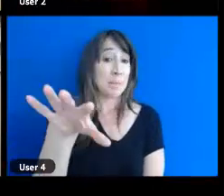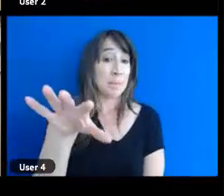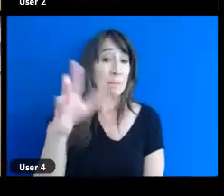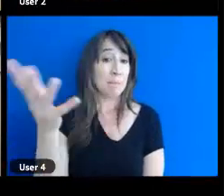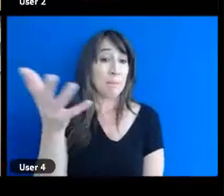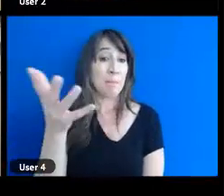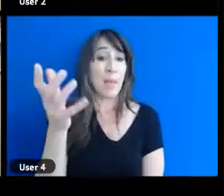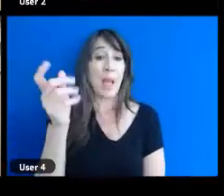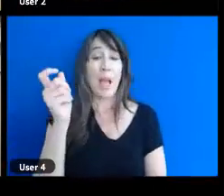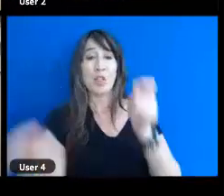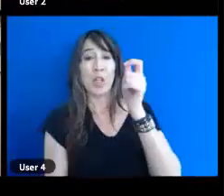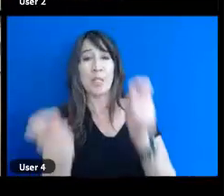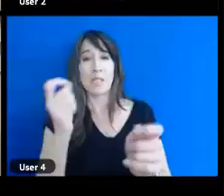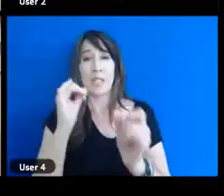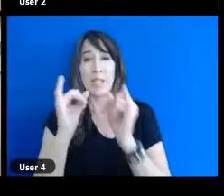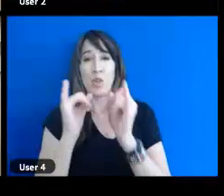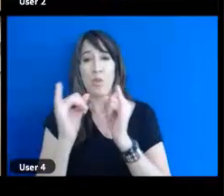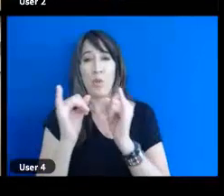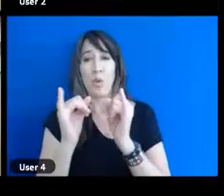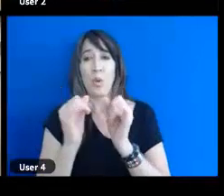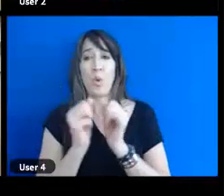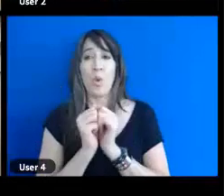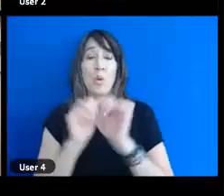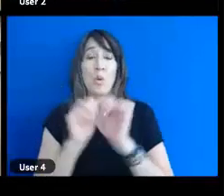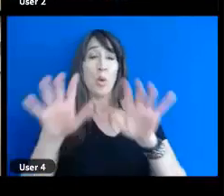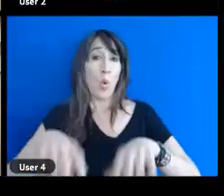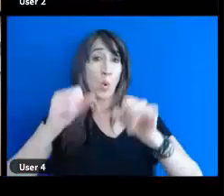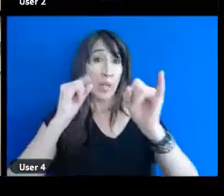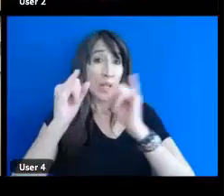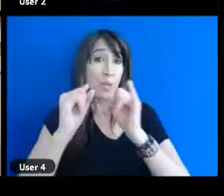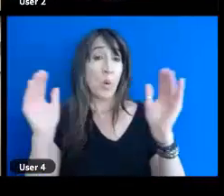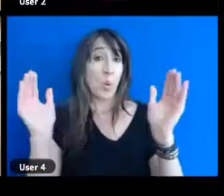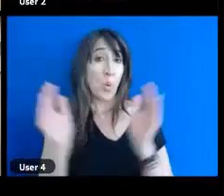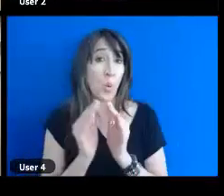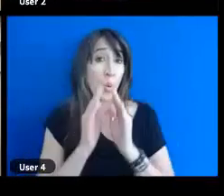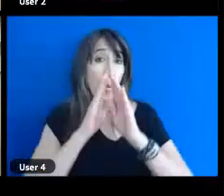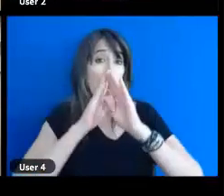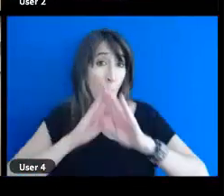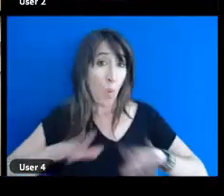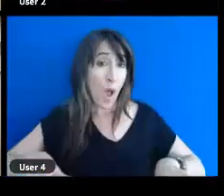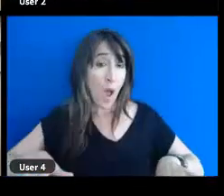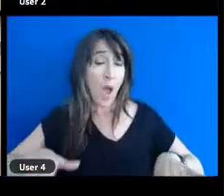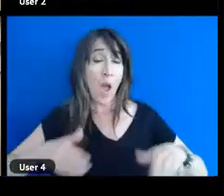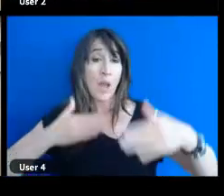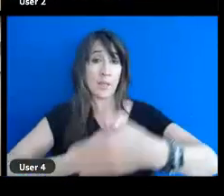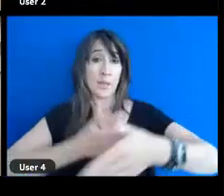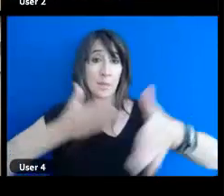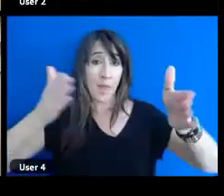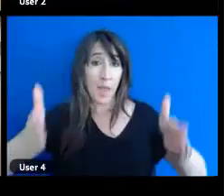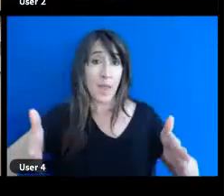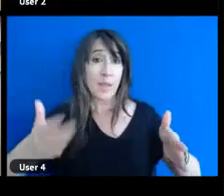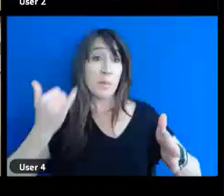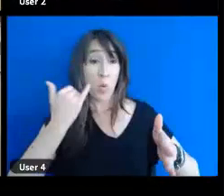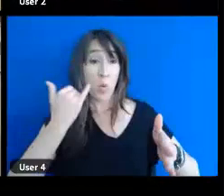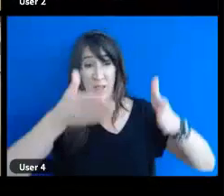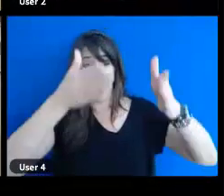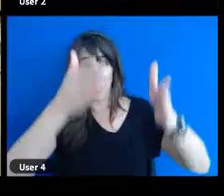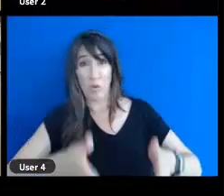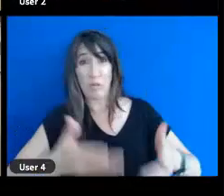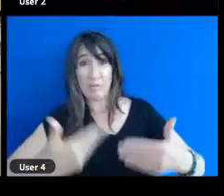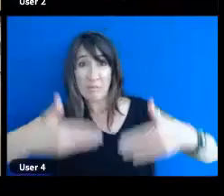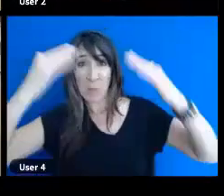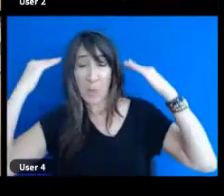And we'll talk about that in a couple minutes. A tip for you in terms of adjusting your interviews could be holding the